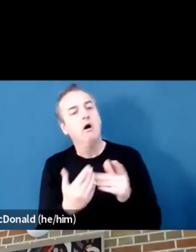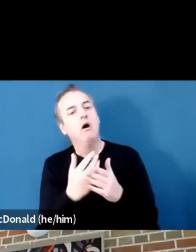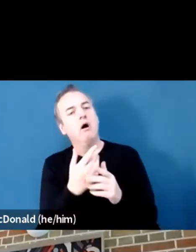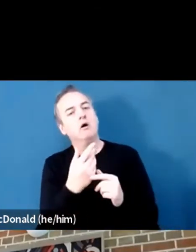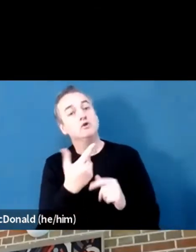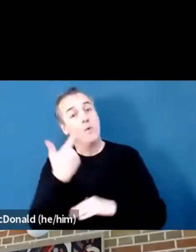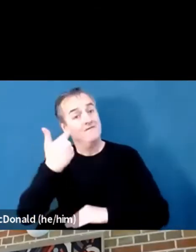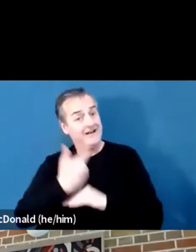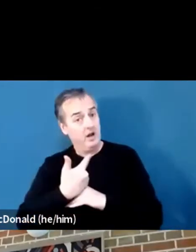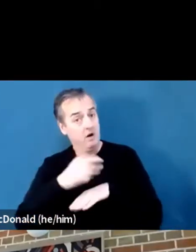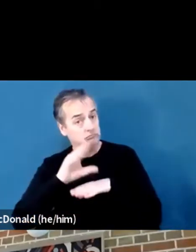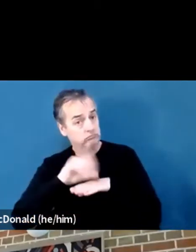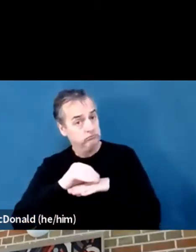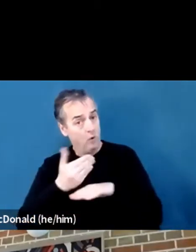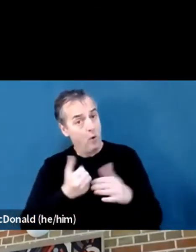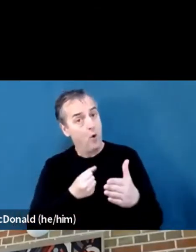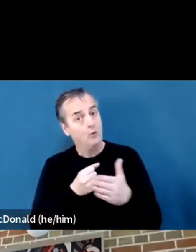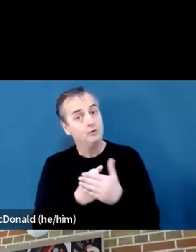is what we're saying.